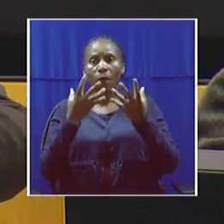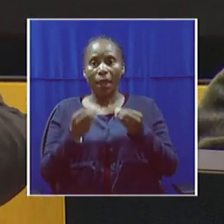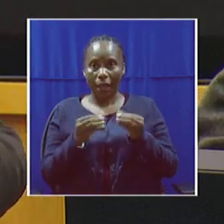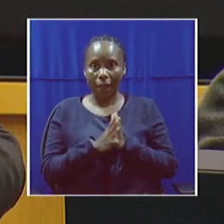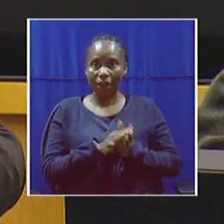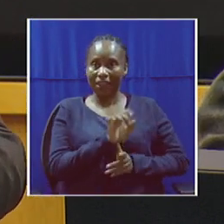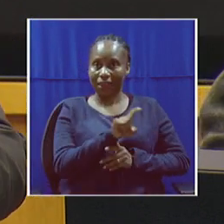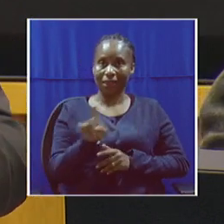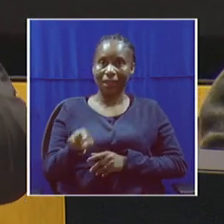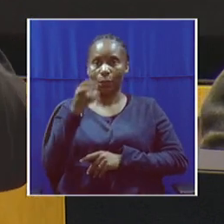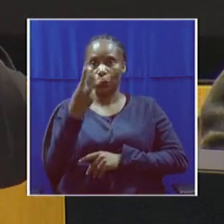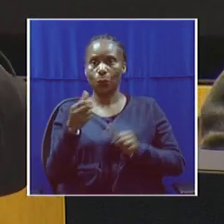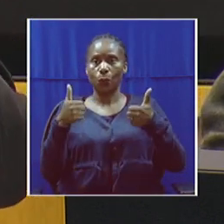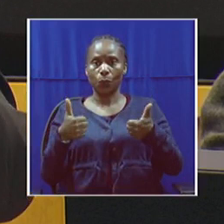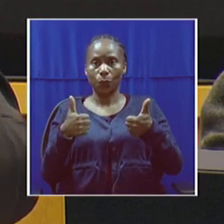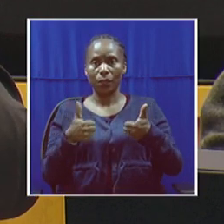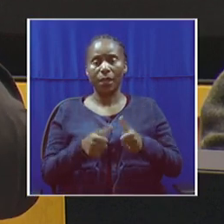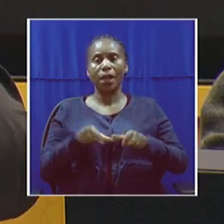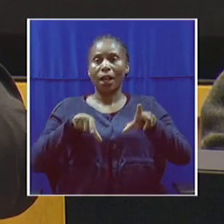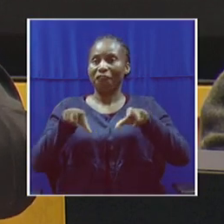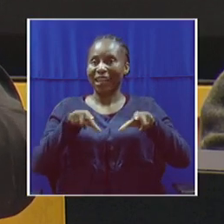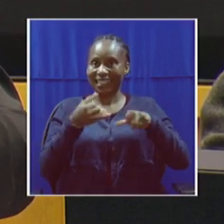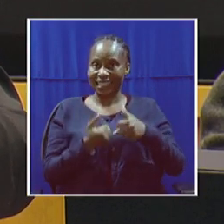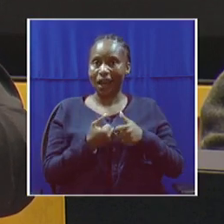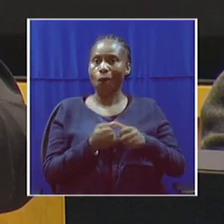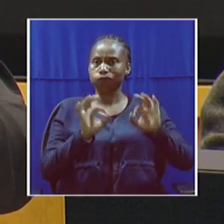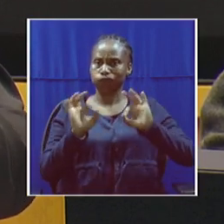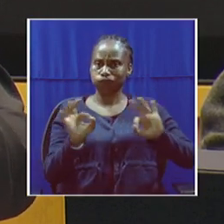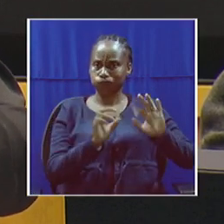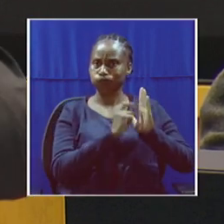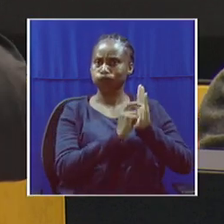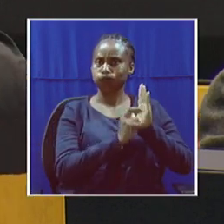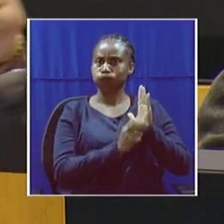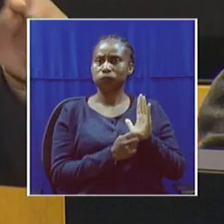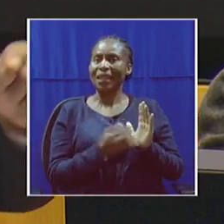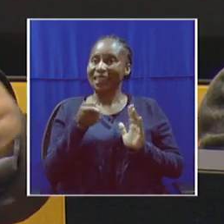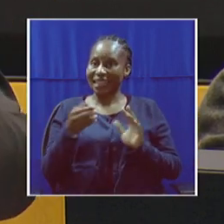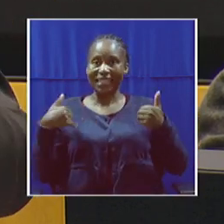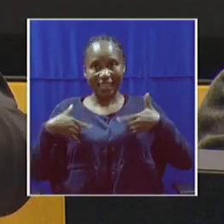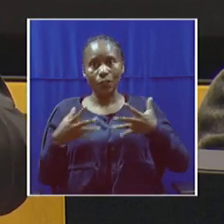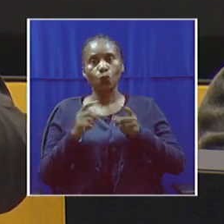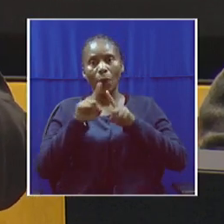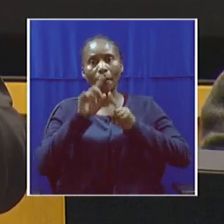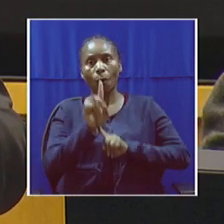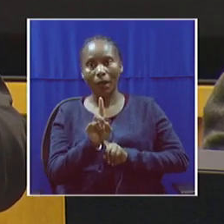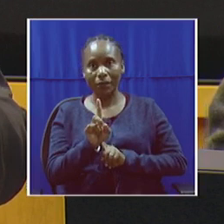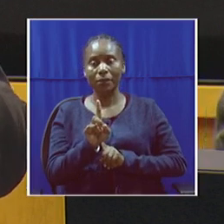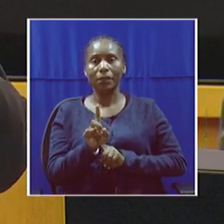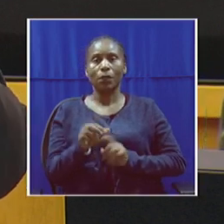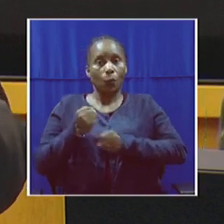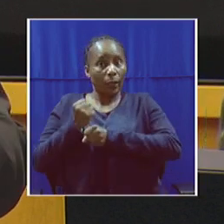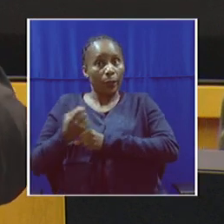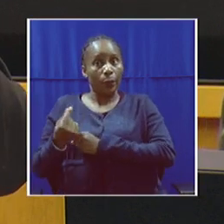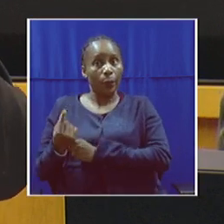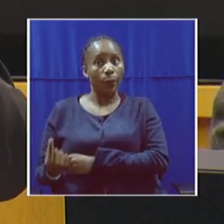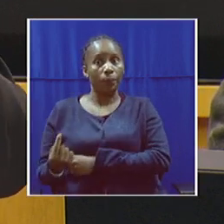governance is regularized only then can you start talking about rationalizing because